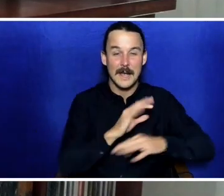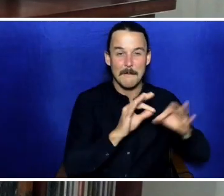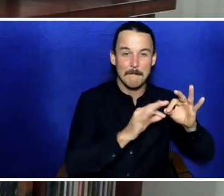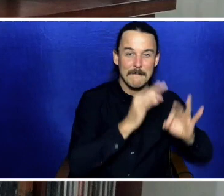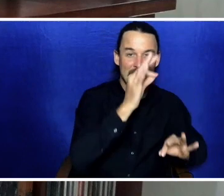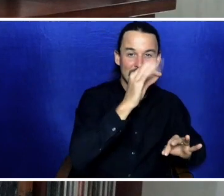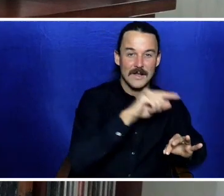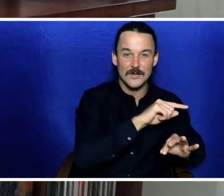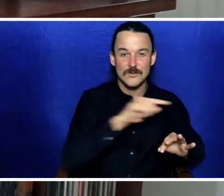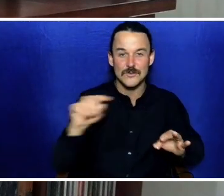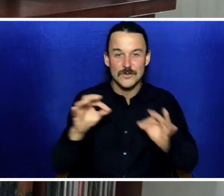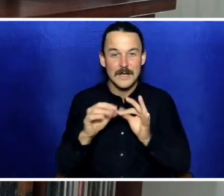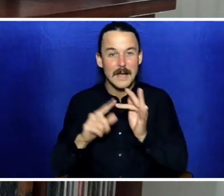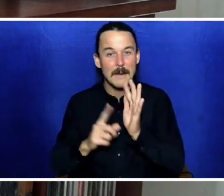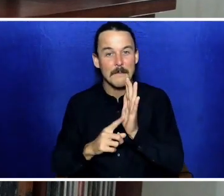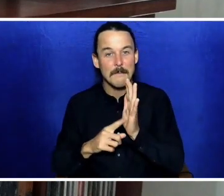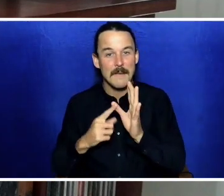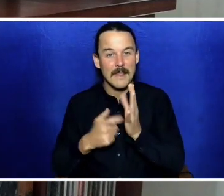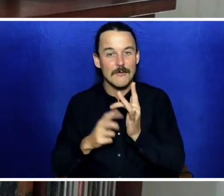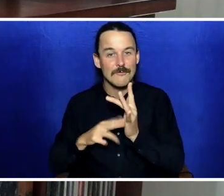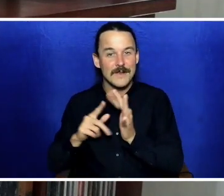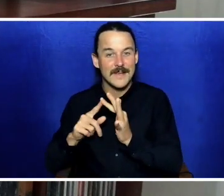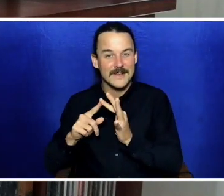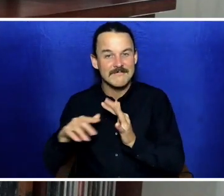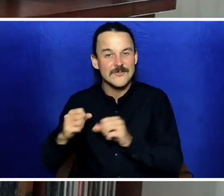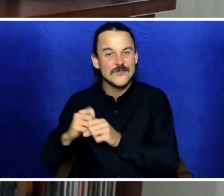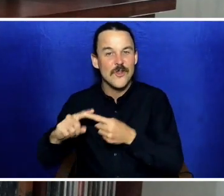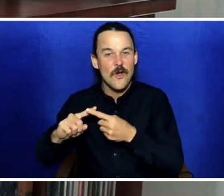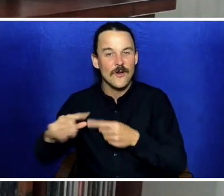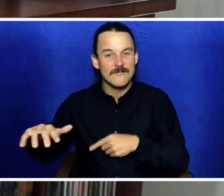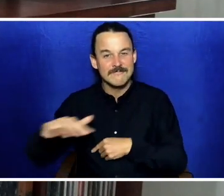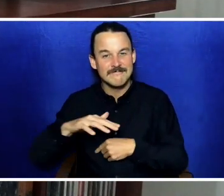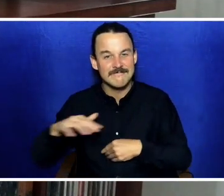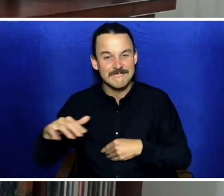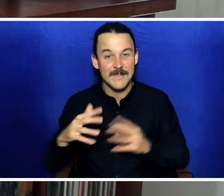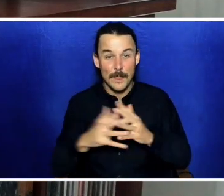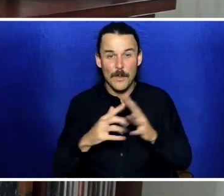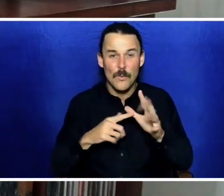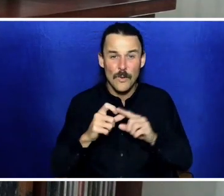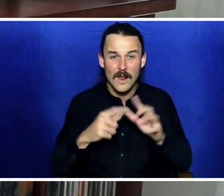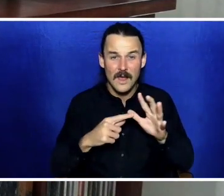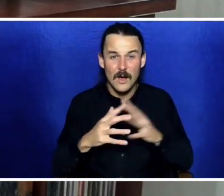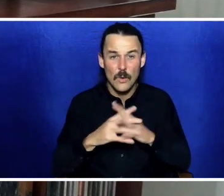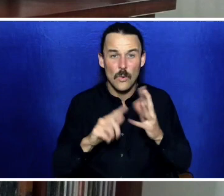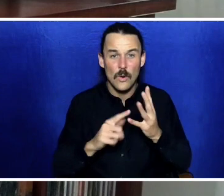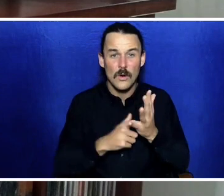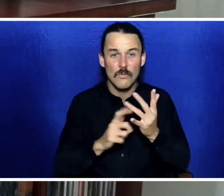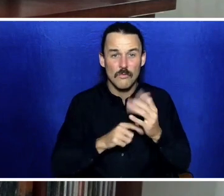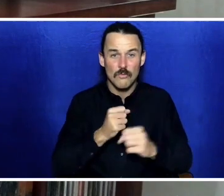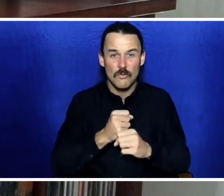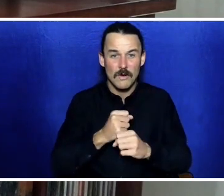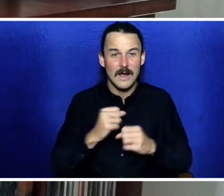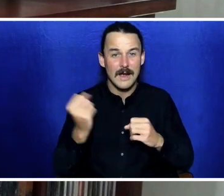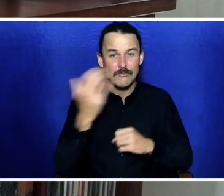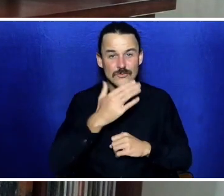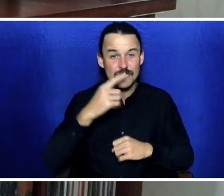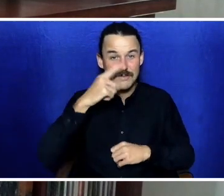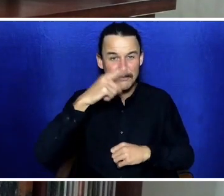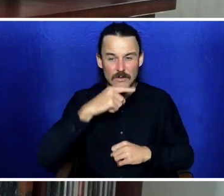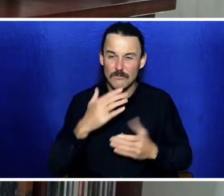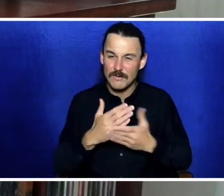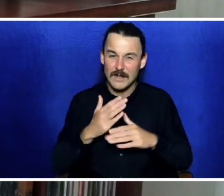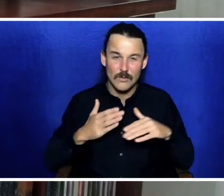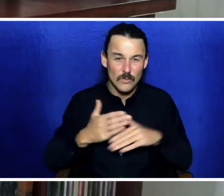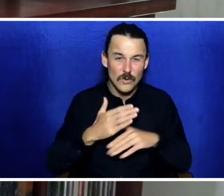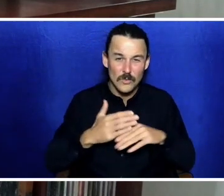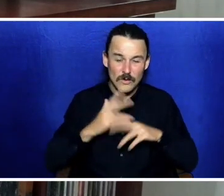have poured their knowledge and their culture into that land. This story is of Pa Wong, the magpie, who